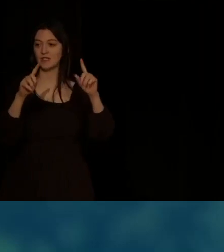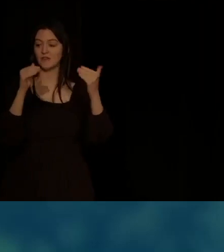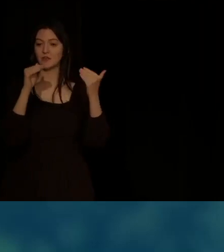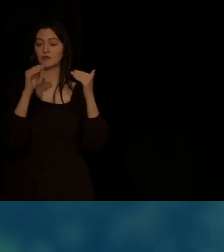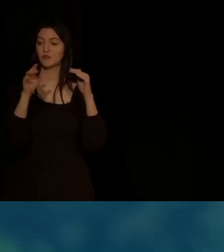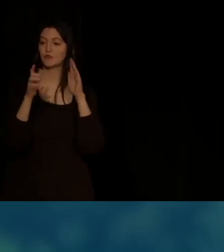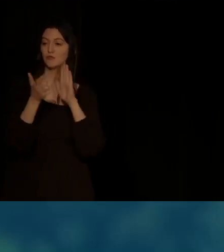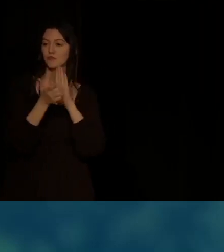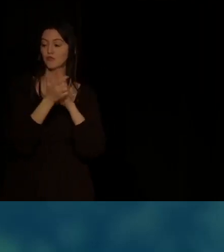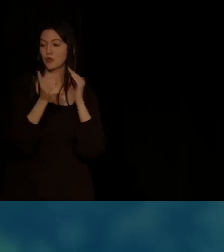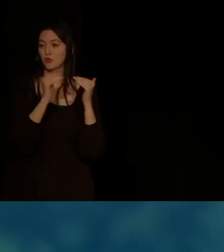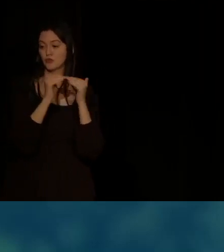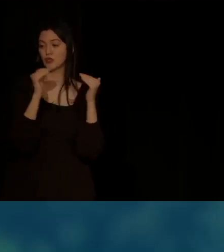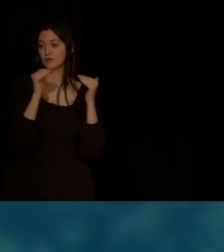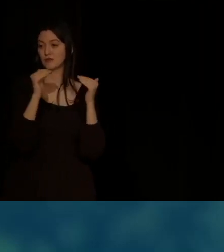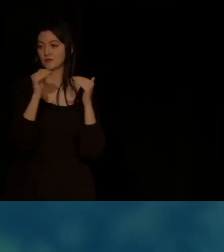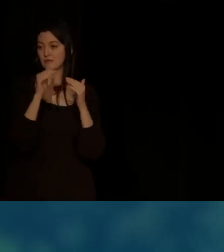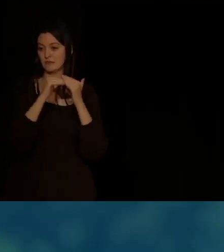justice system.